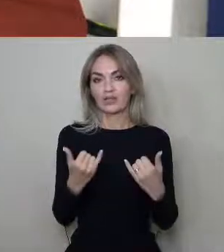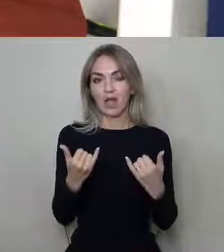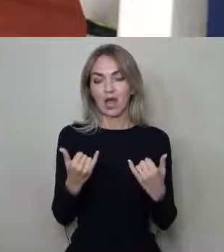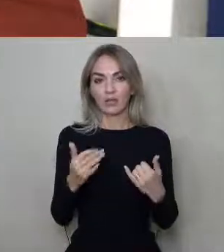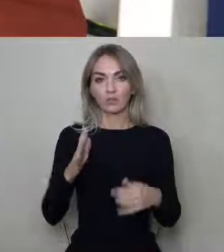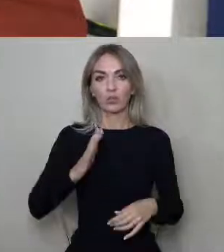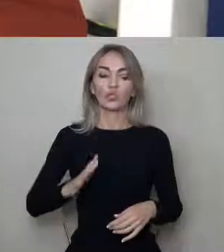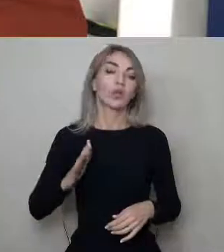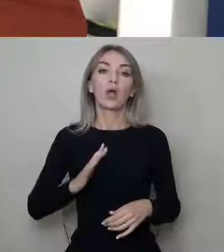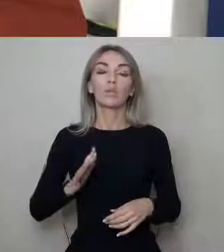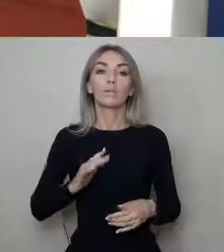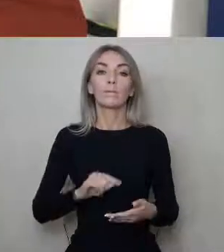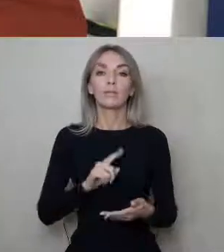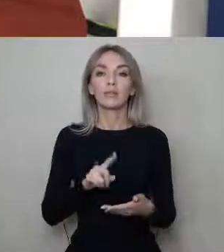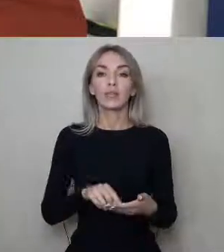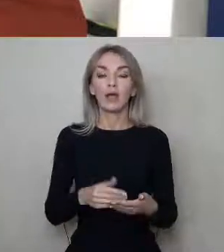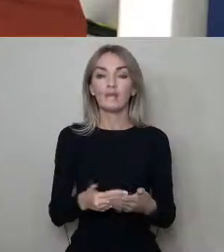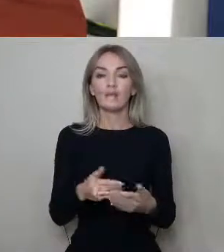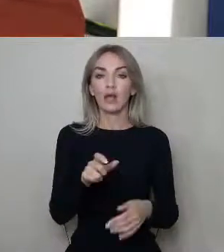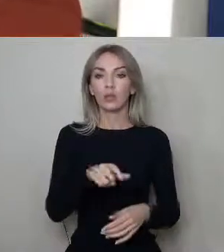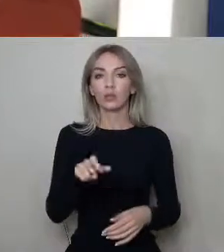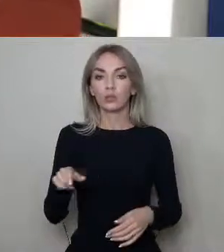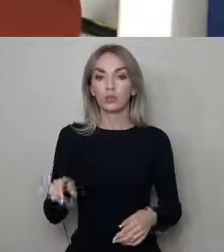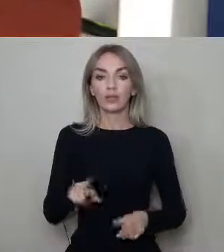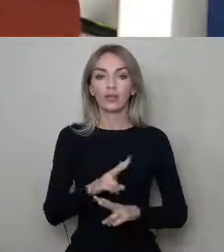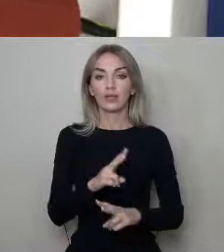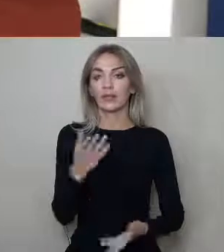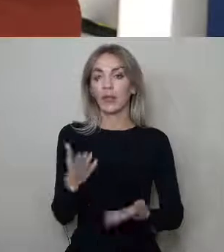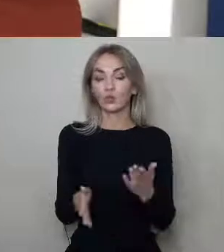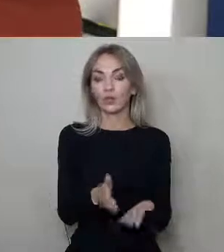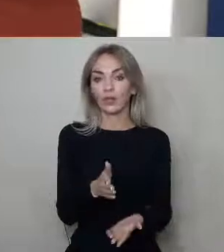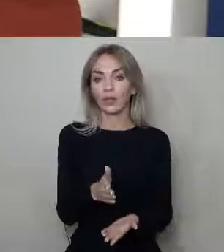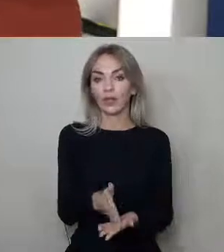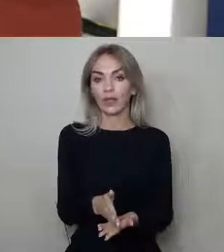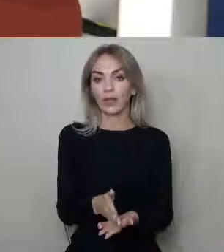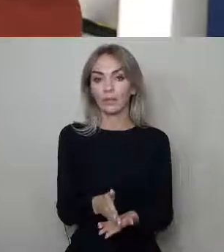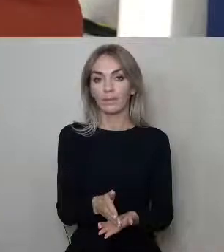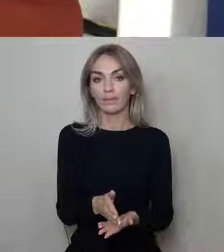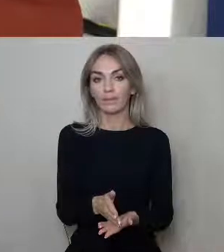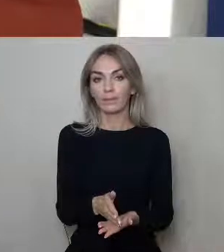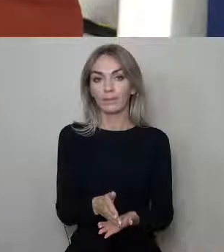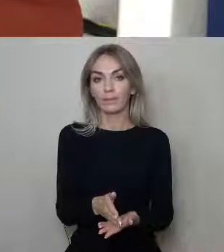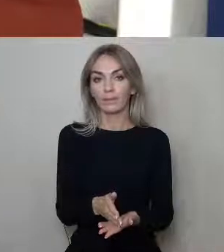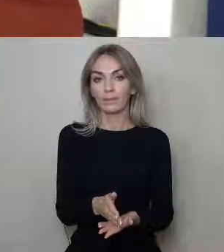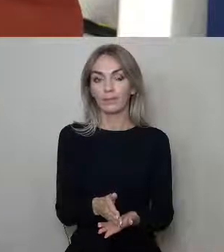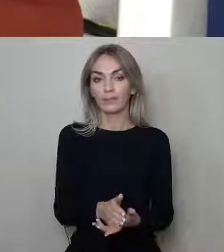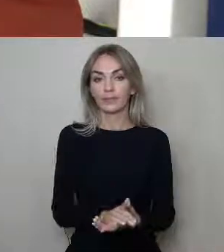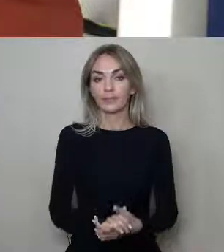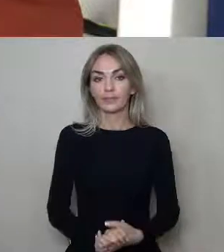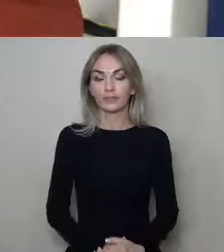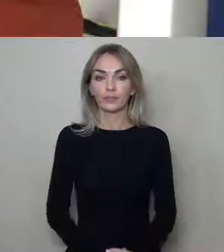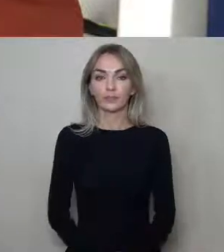we will wait a couple of minutes for the questions from the audience, if there are